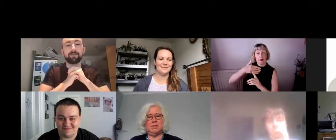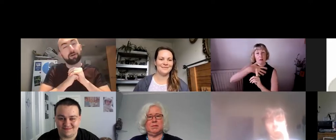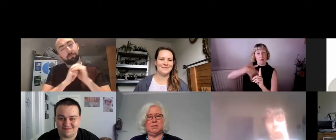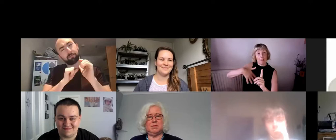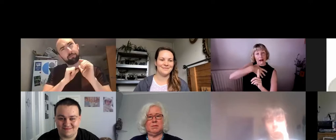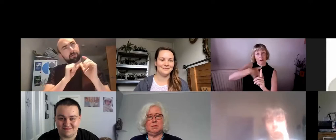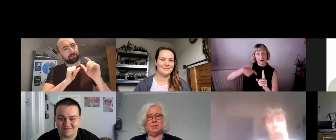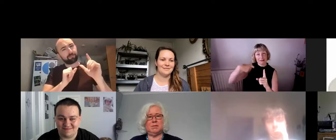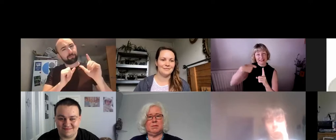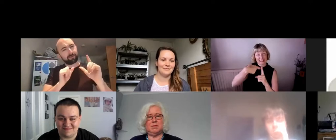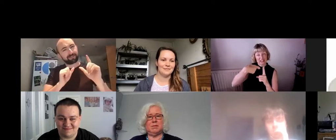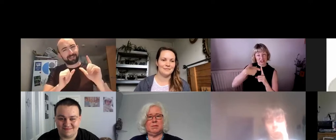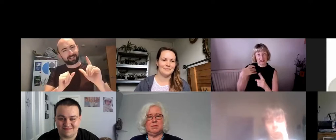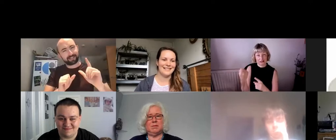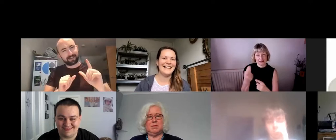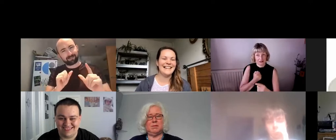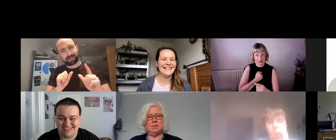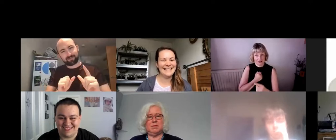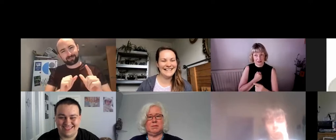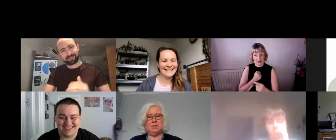left-hand top. From your side,